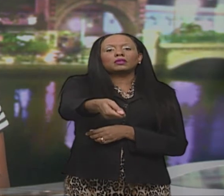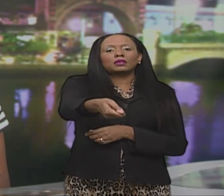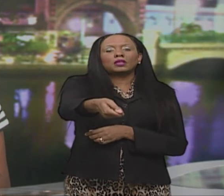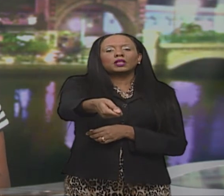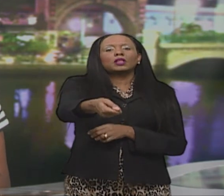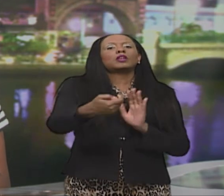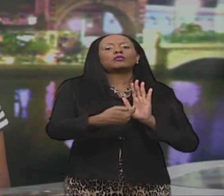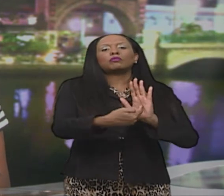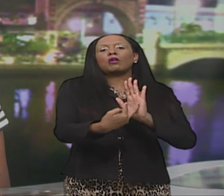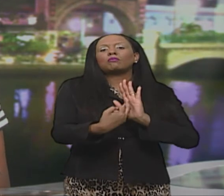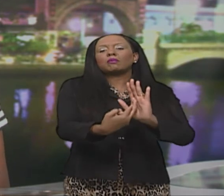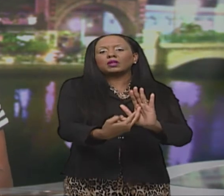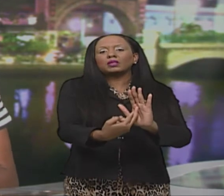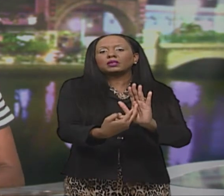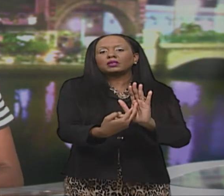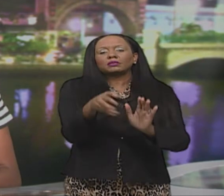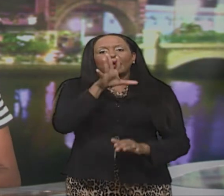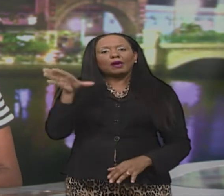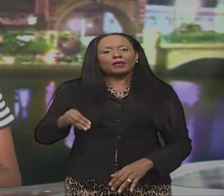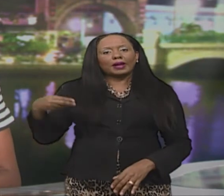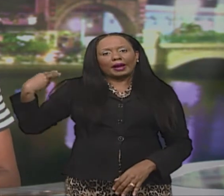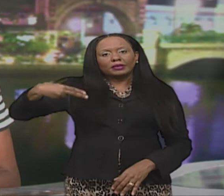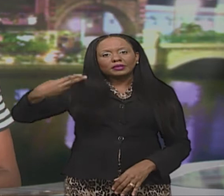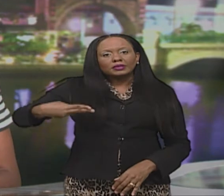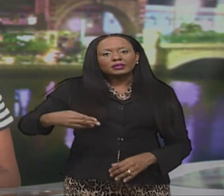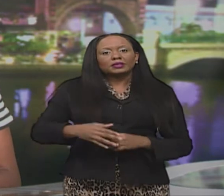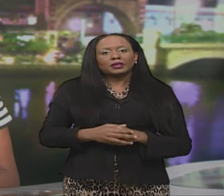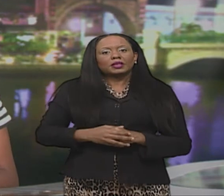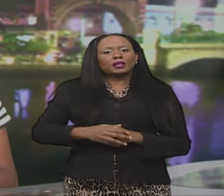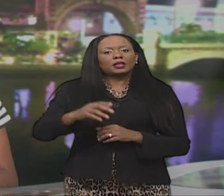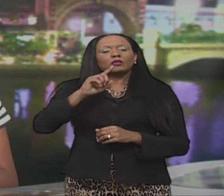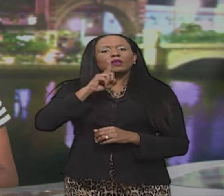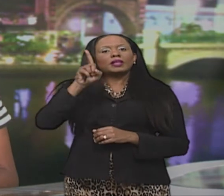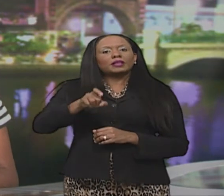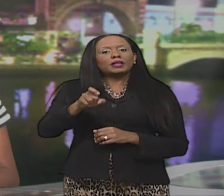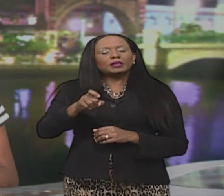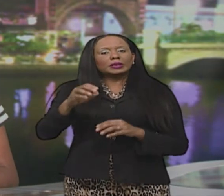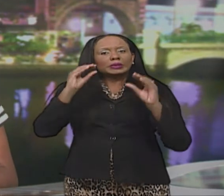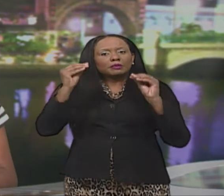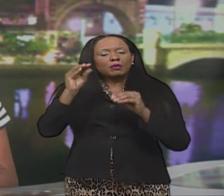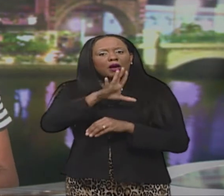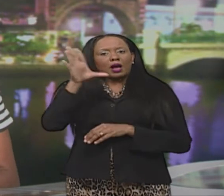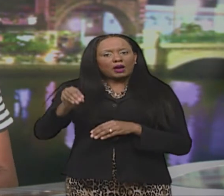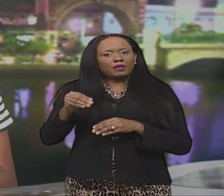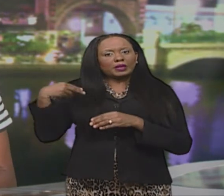the 8-year-old Mabalozi program fills a void which exists in Barbados and other Caribbean